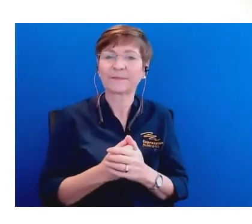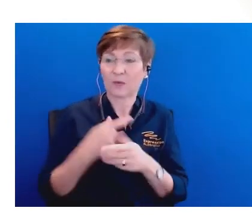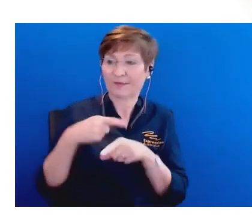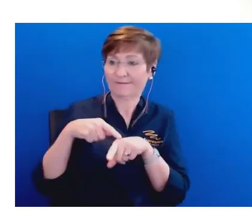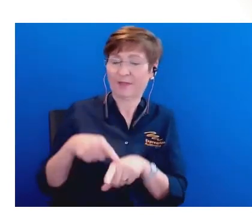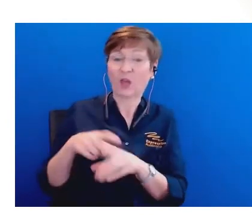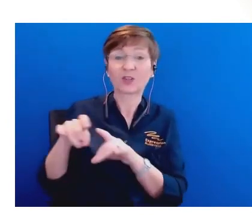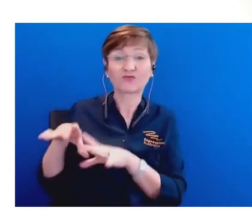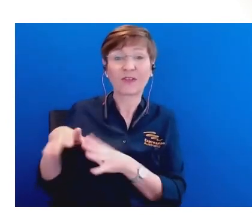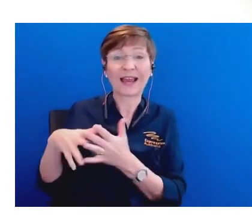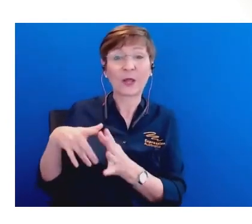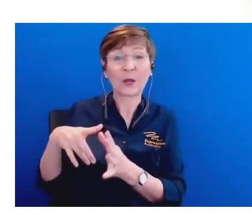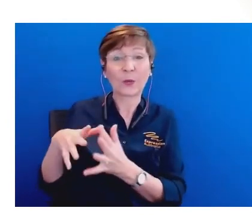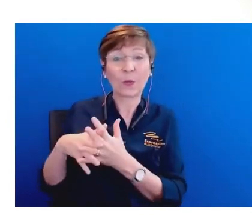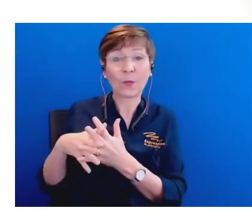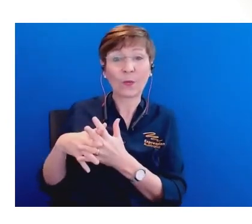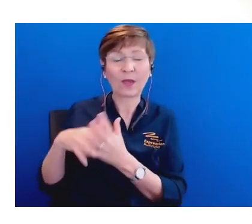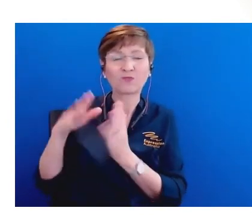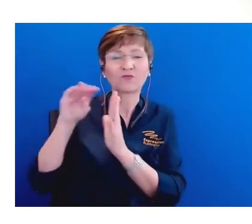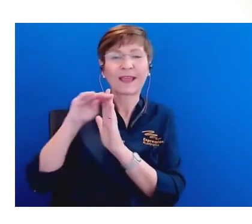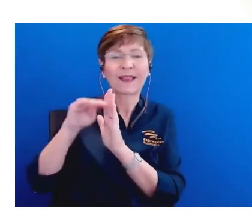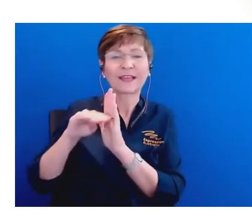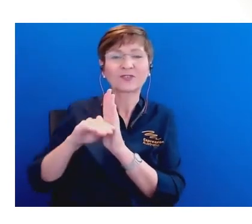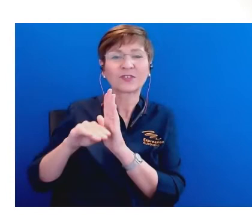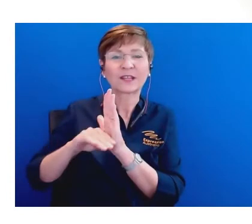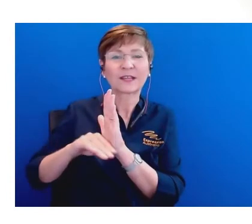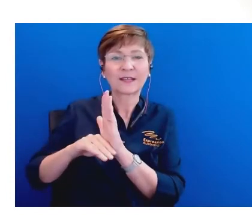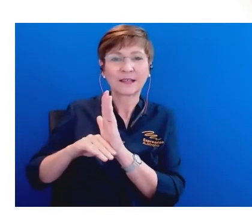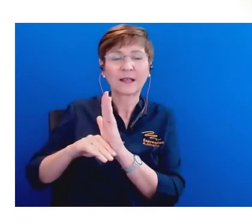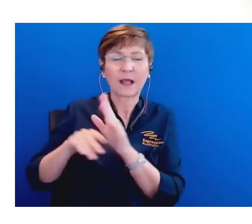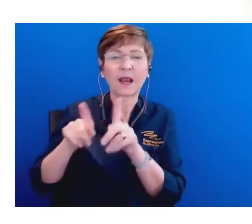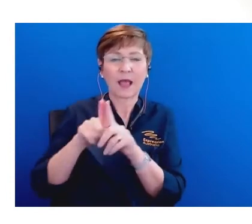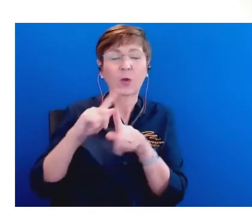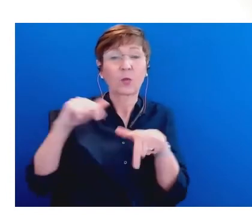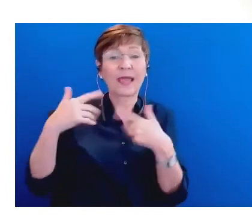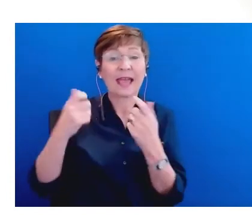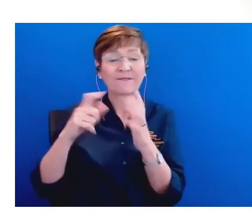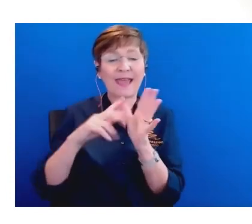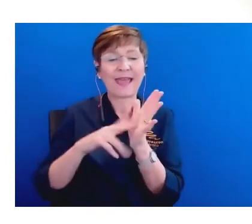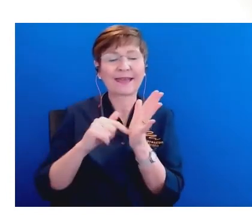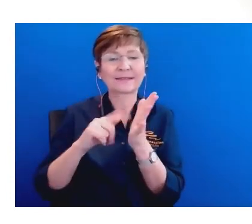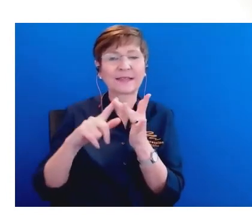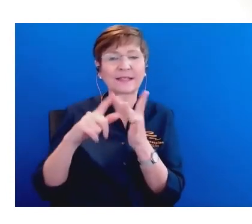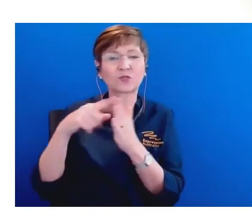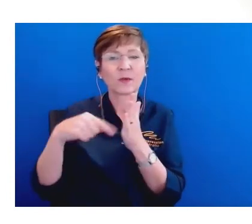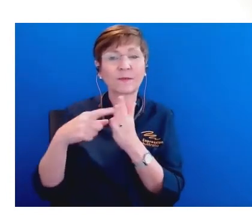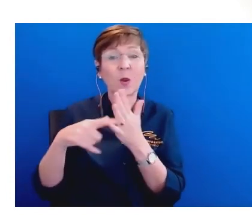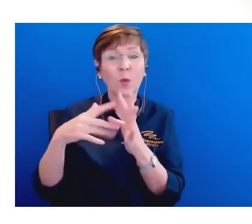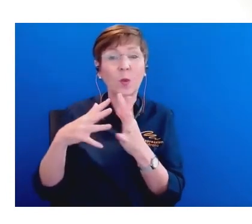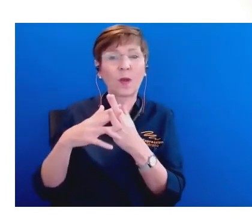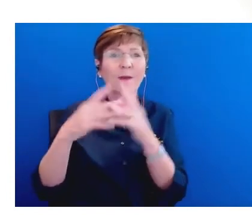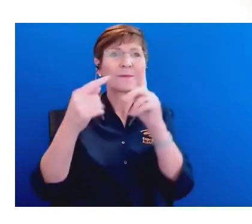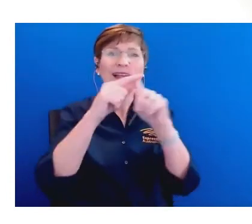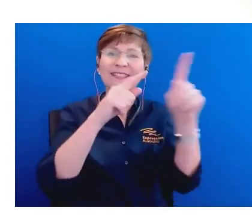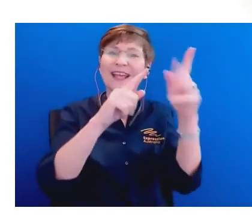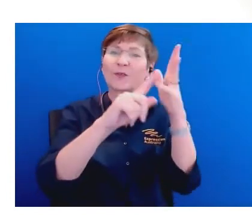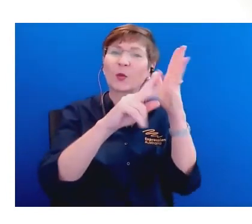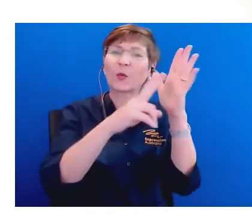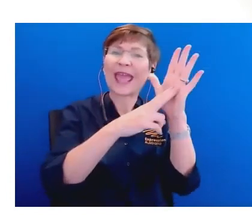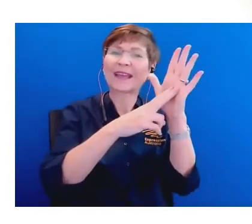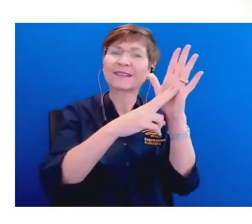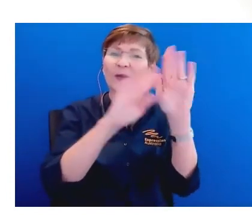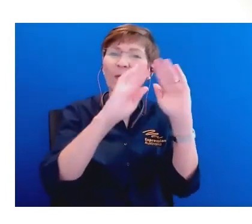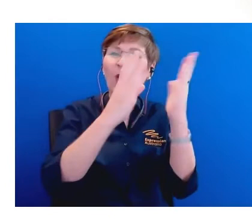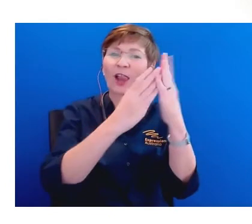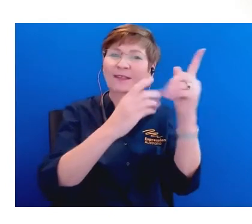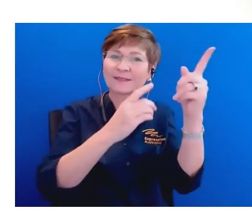laws and regulations, including things like anti-discrimination law, the United Nations Convention, the World